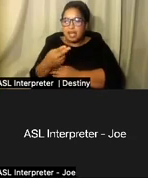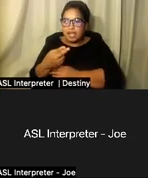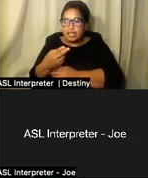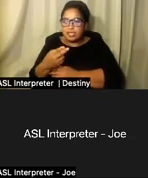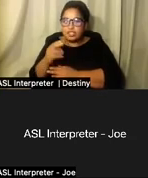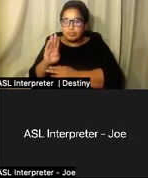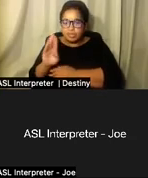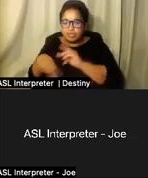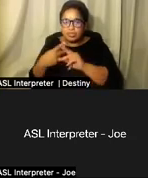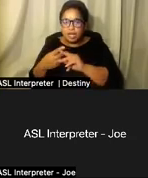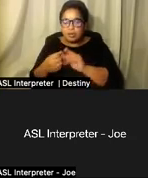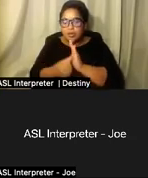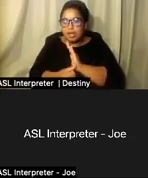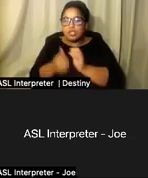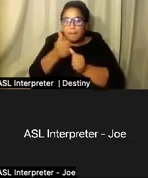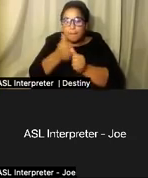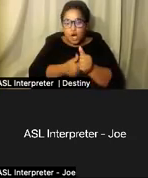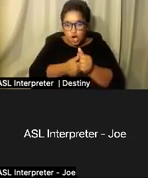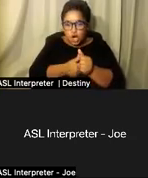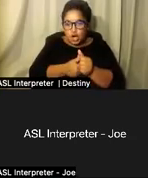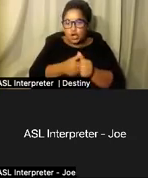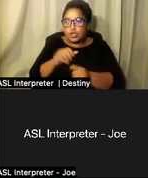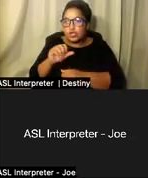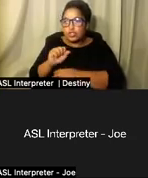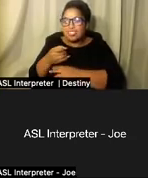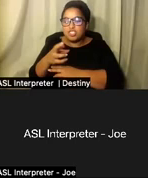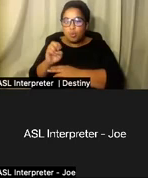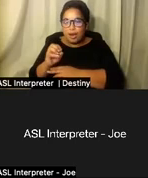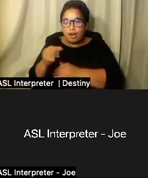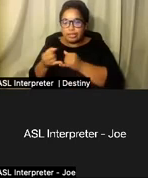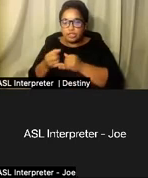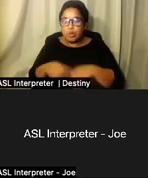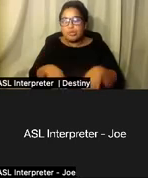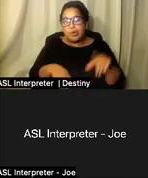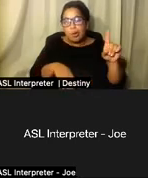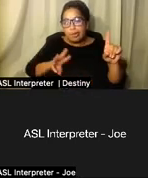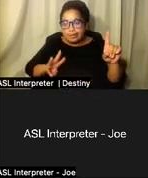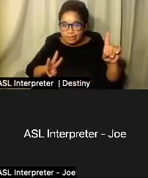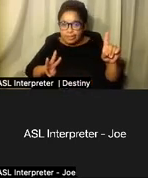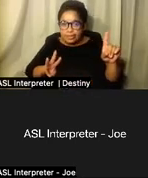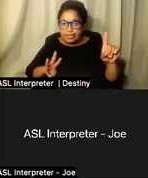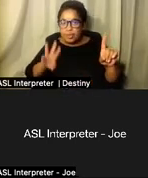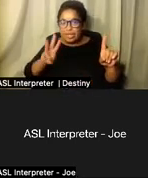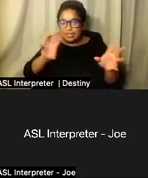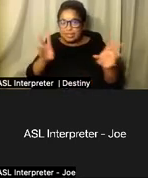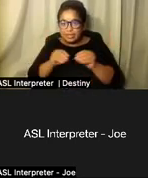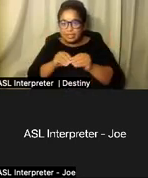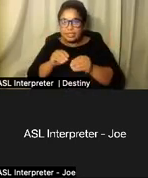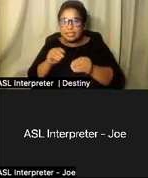per square inch. If you have an item that is 1 inch by 6 inches, that's 6 square inches times